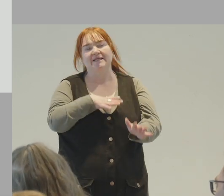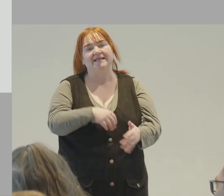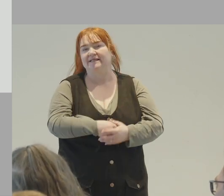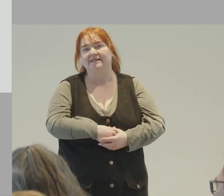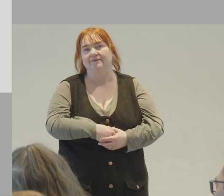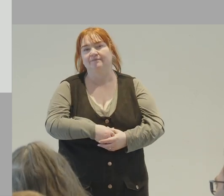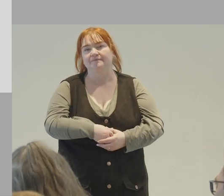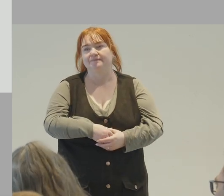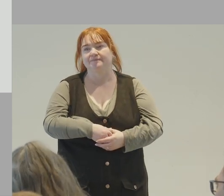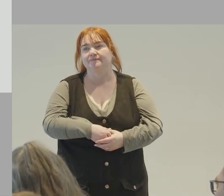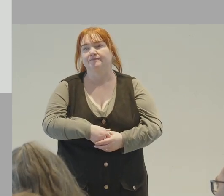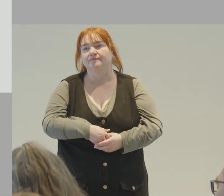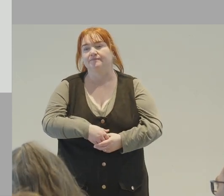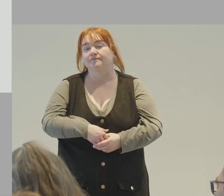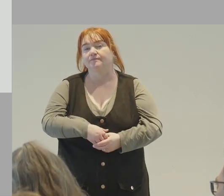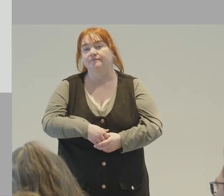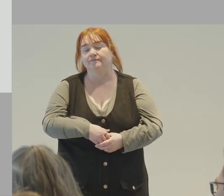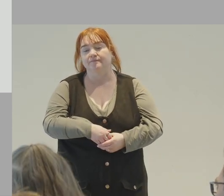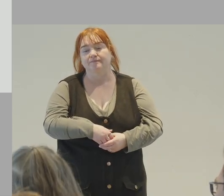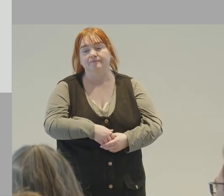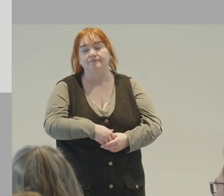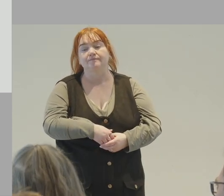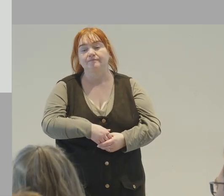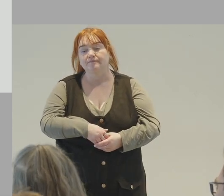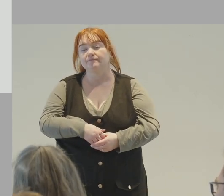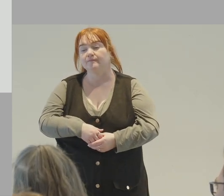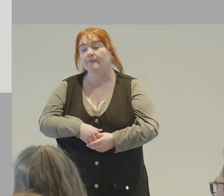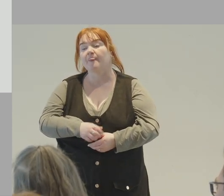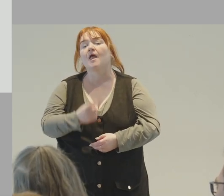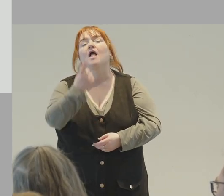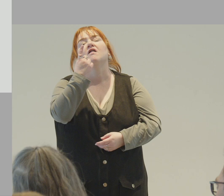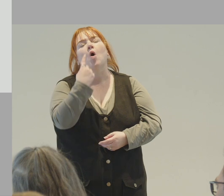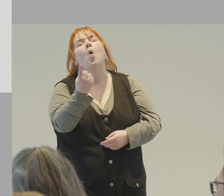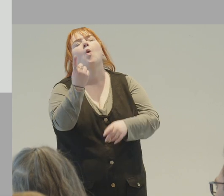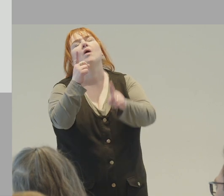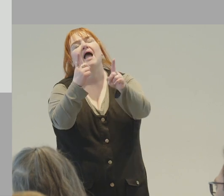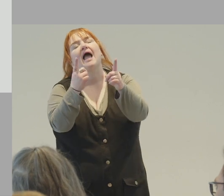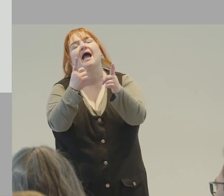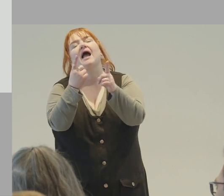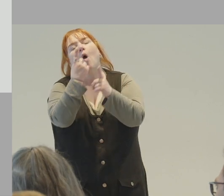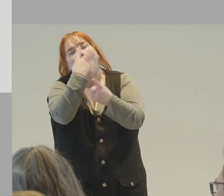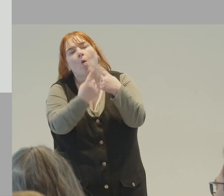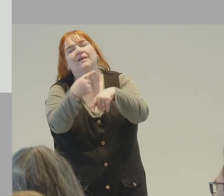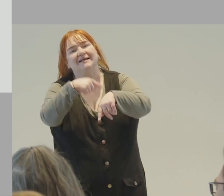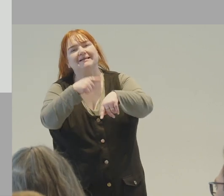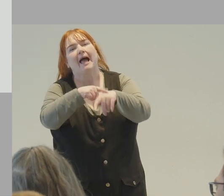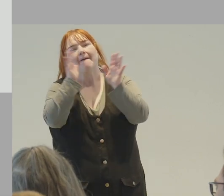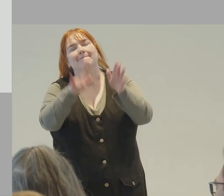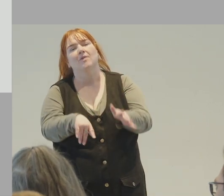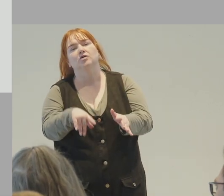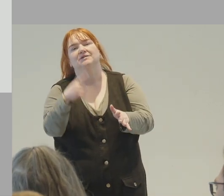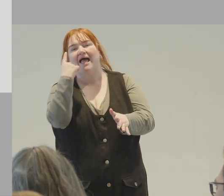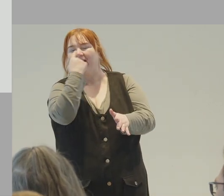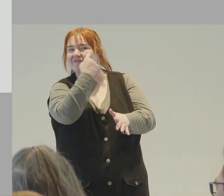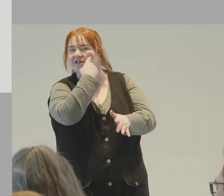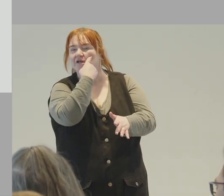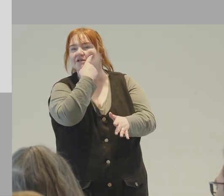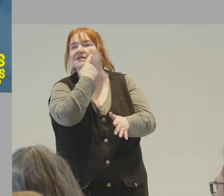The only instance that I've consistently had to is with travel. If you need to get a taxi, you usually need a doctor's note to say